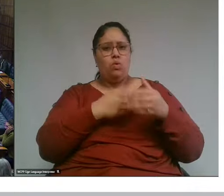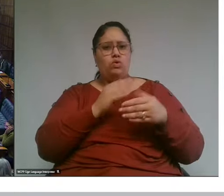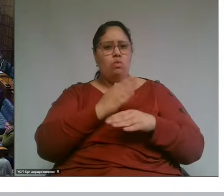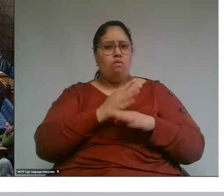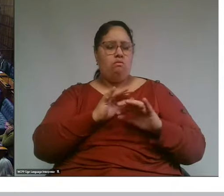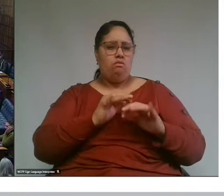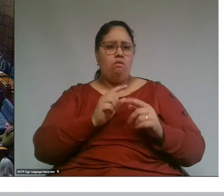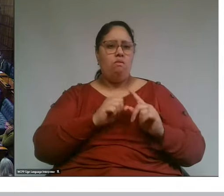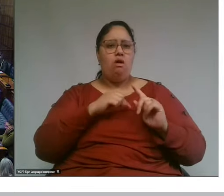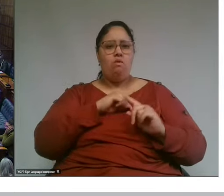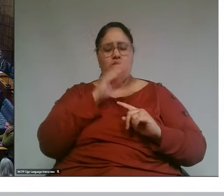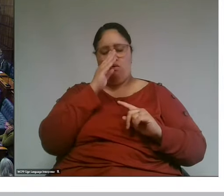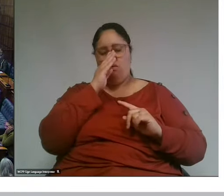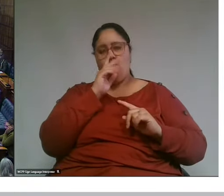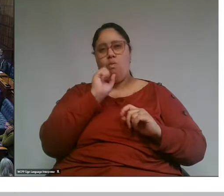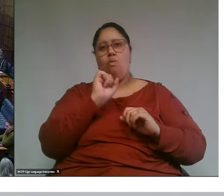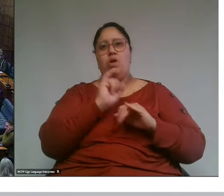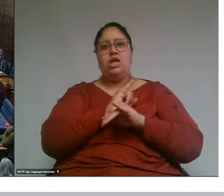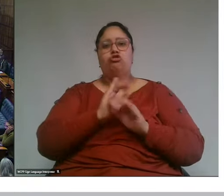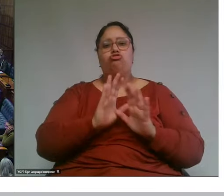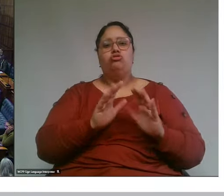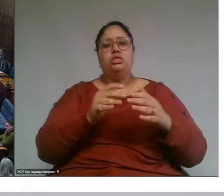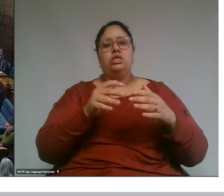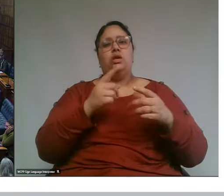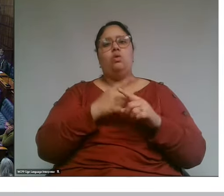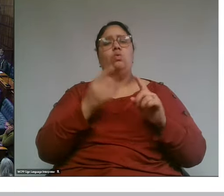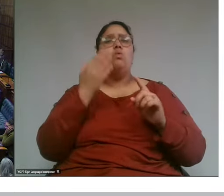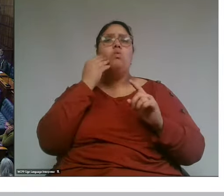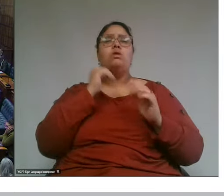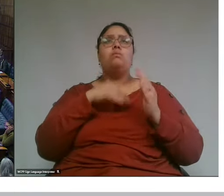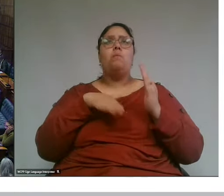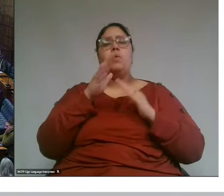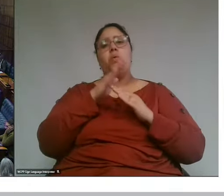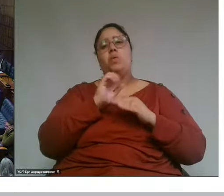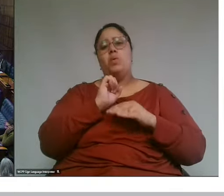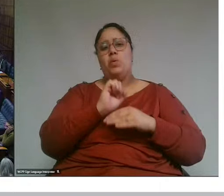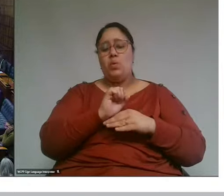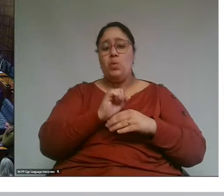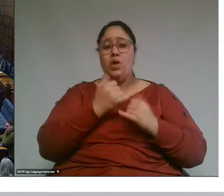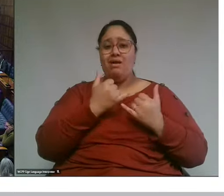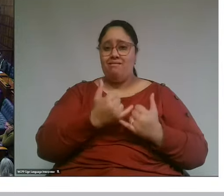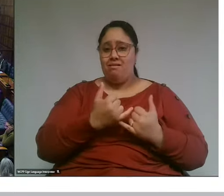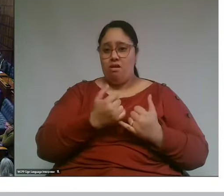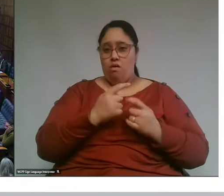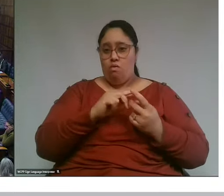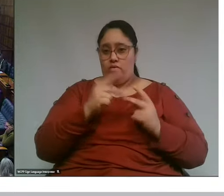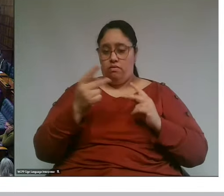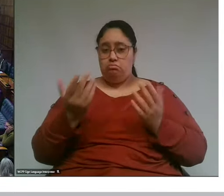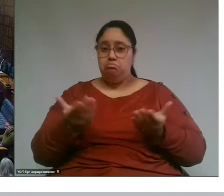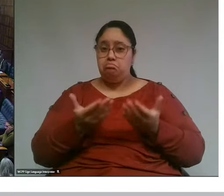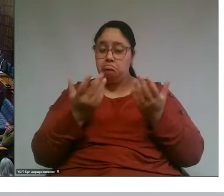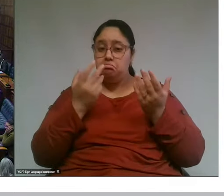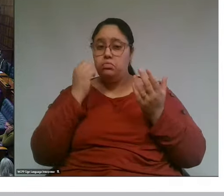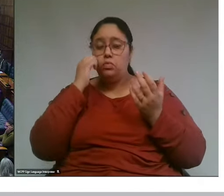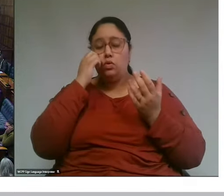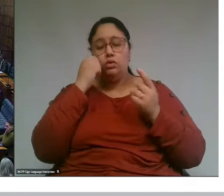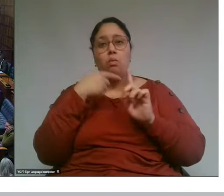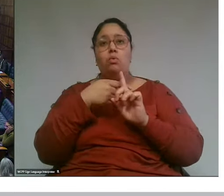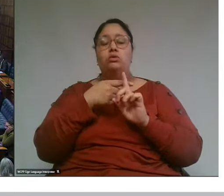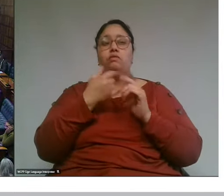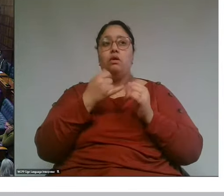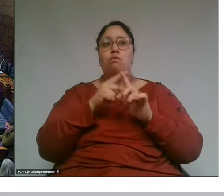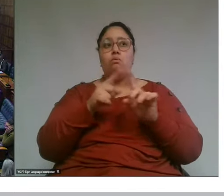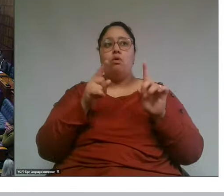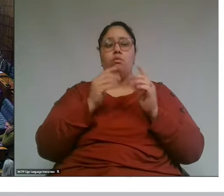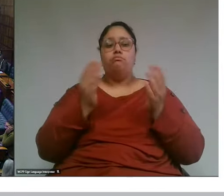we know that industry has been exclusively white it's now quite encouraging if the department is beginning